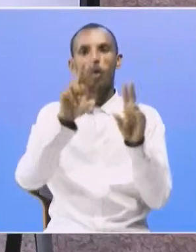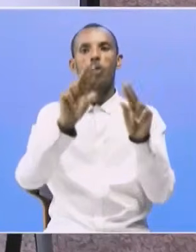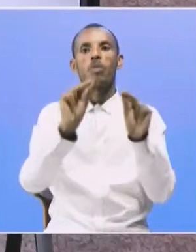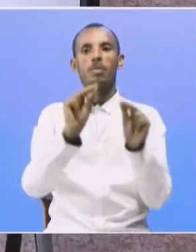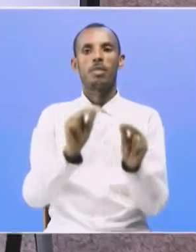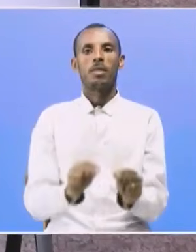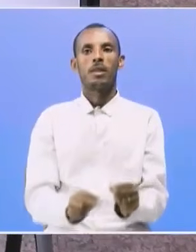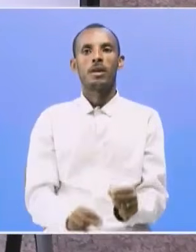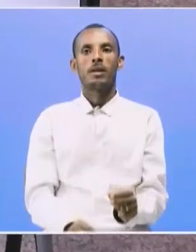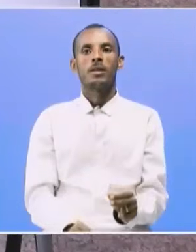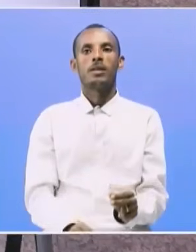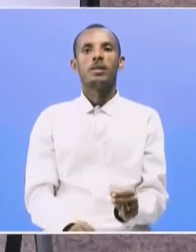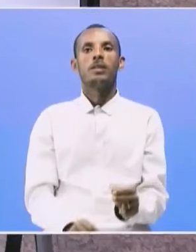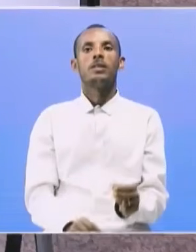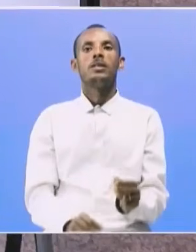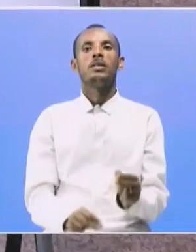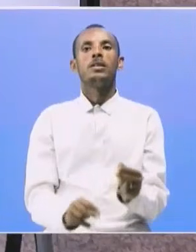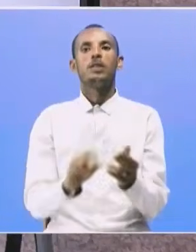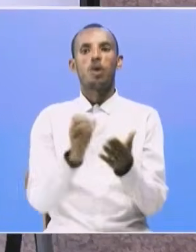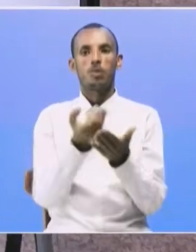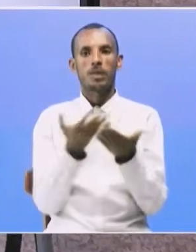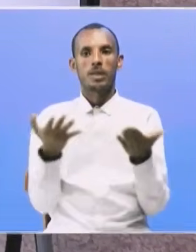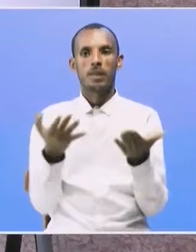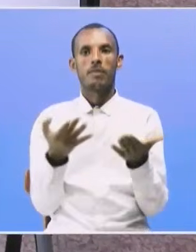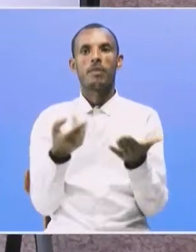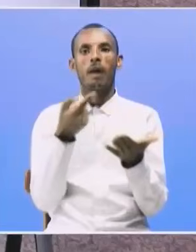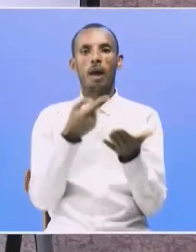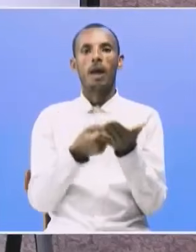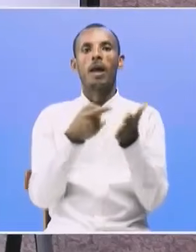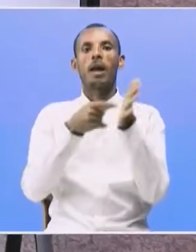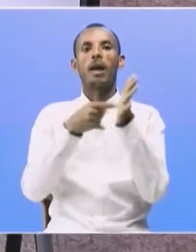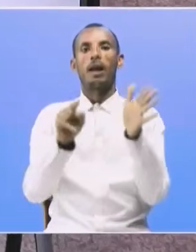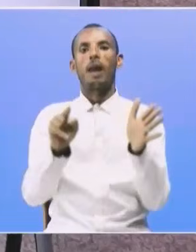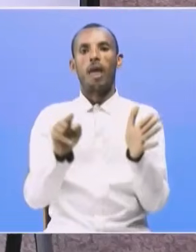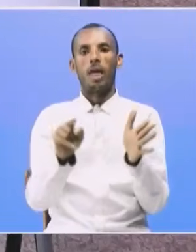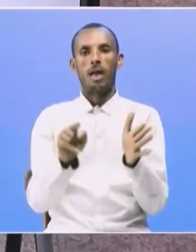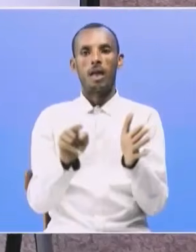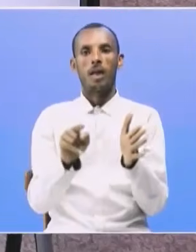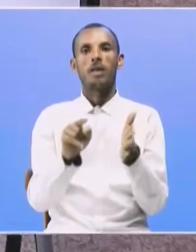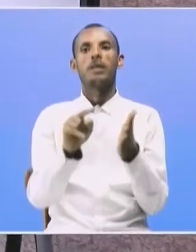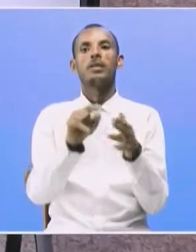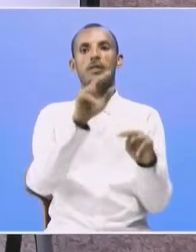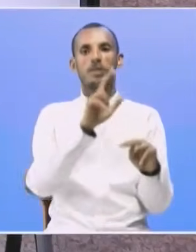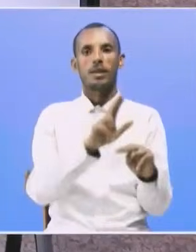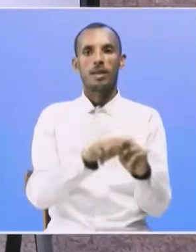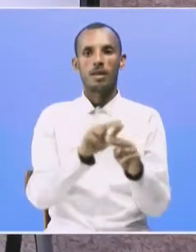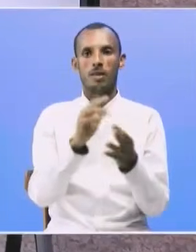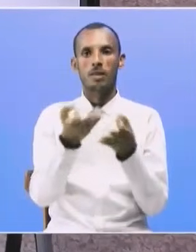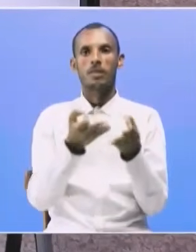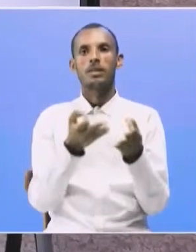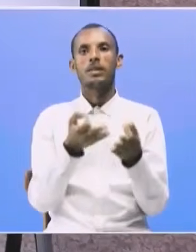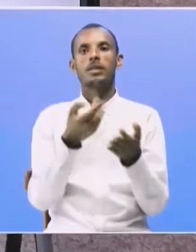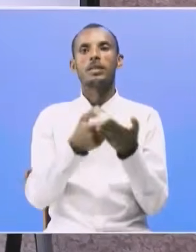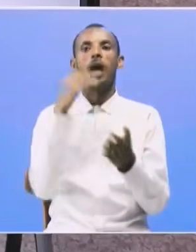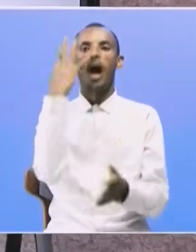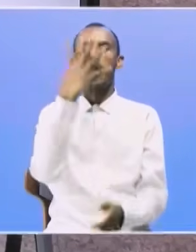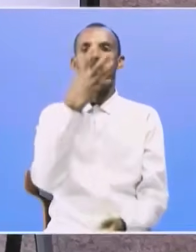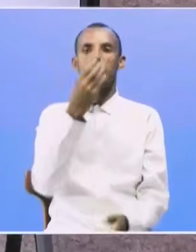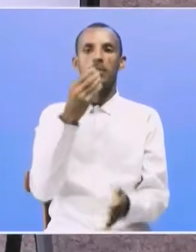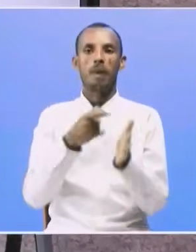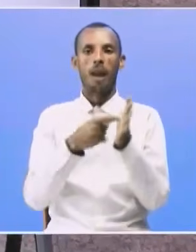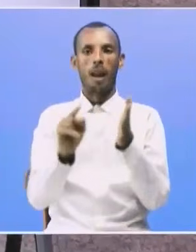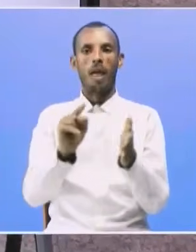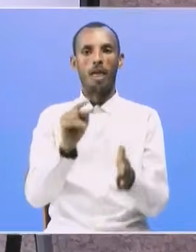can the object of set clearly can be stated? Is handsome is clearly